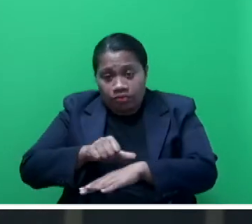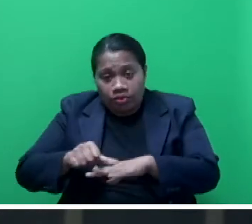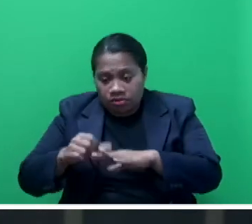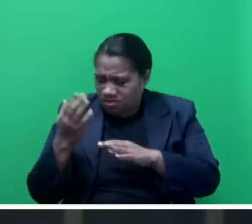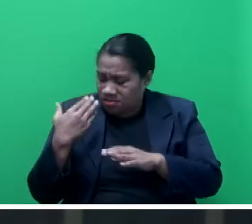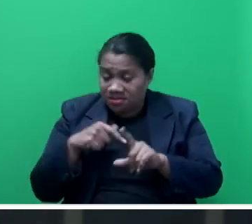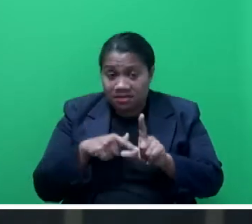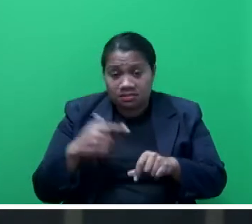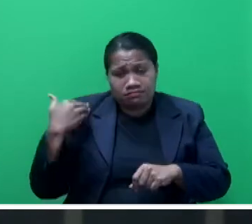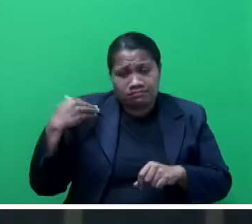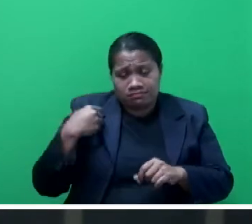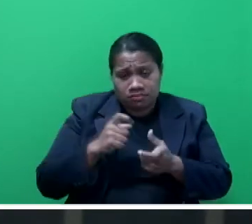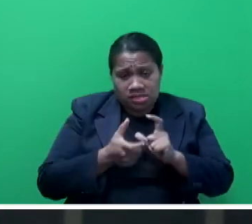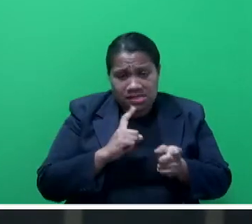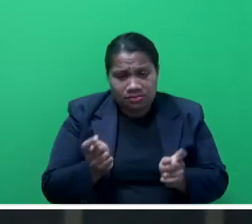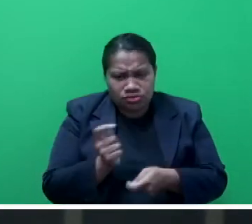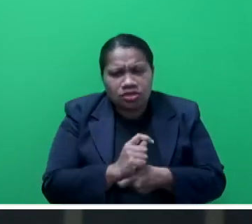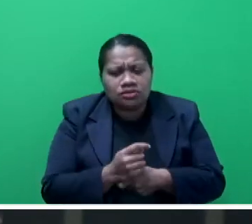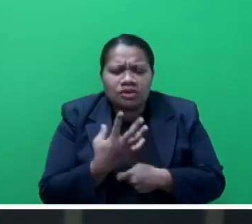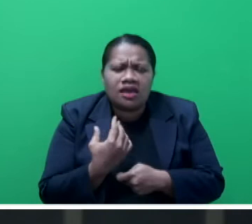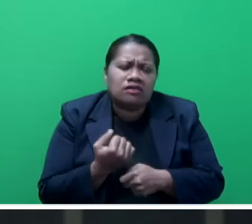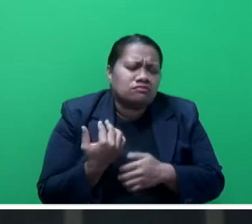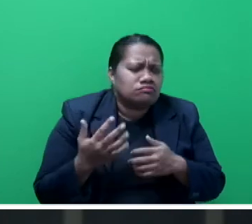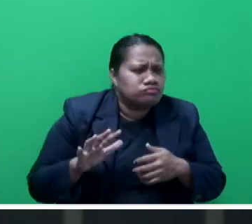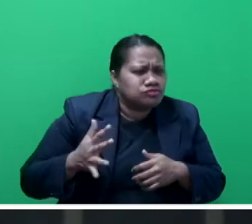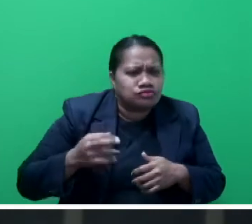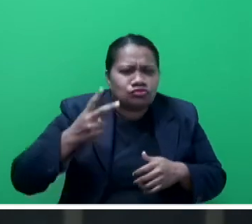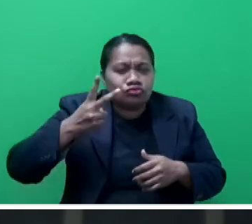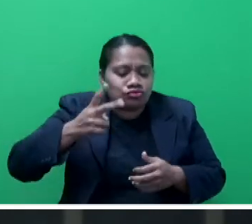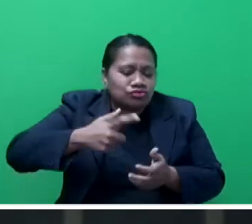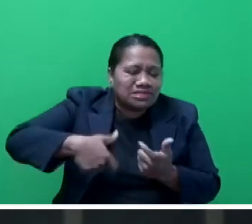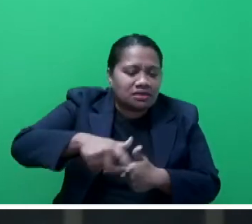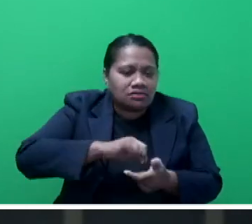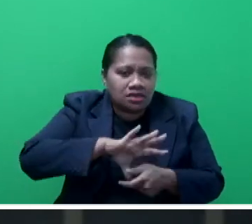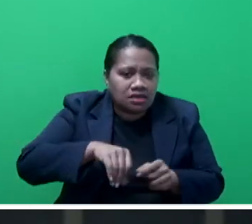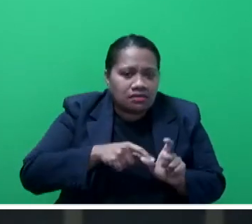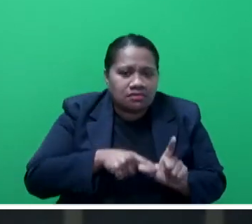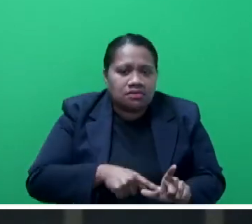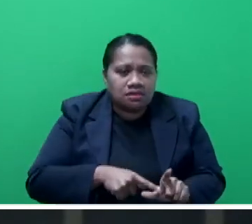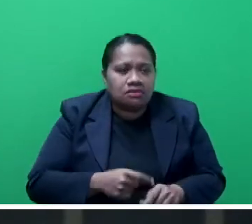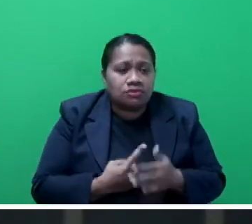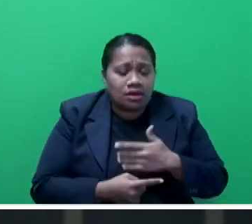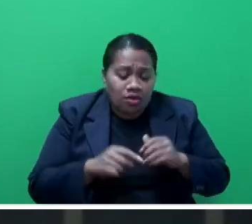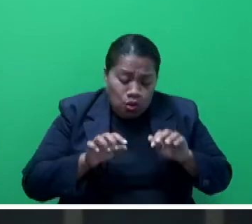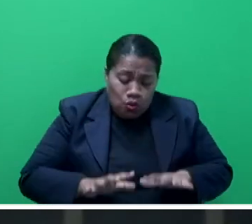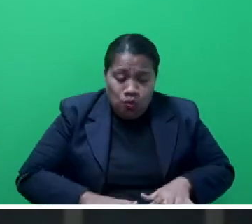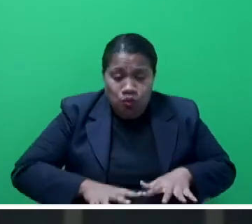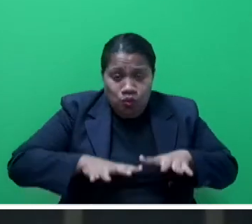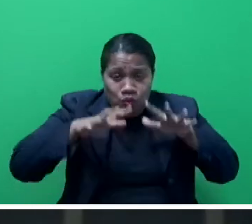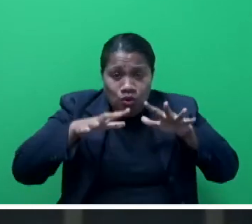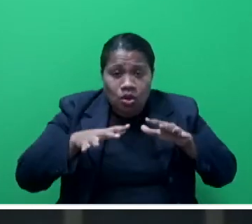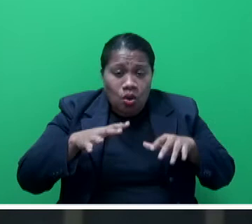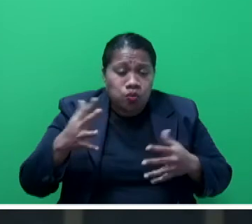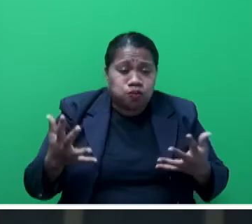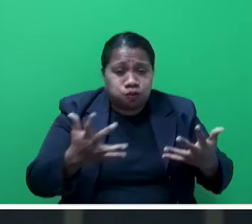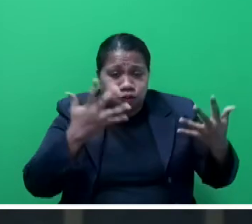climate change, we have been getting an average of 2 tropical cyclones each year. These bring heavy flooding, destructive winds and